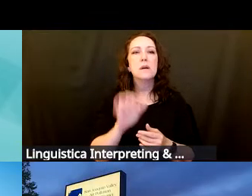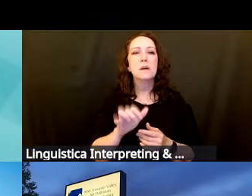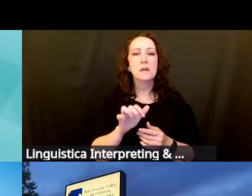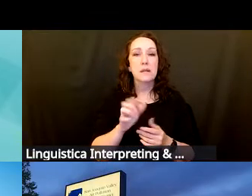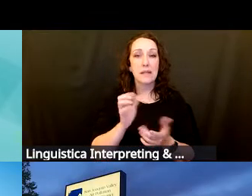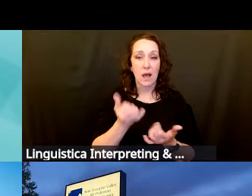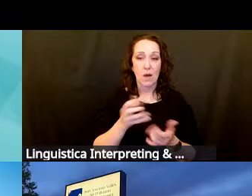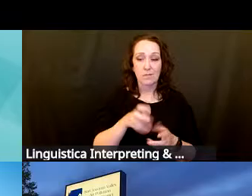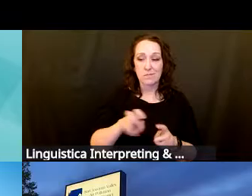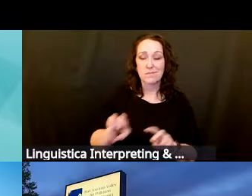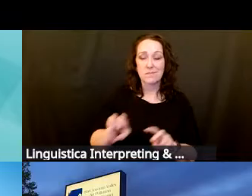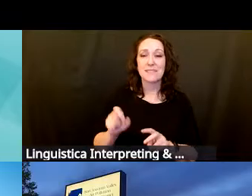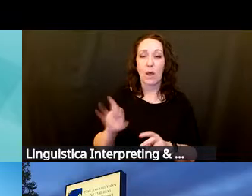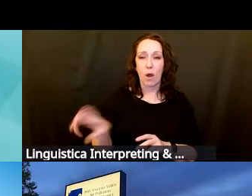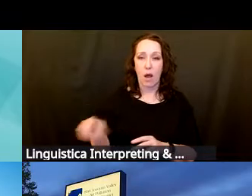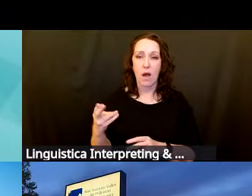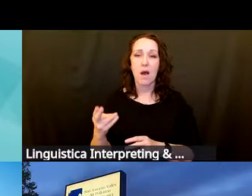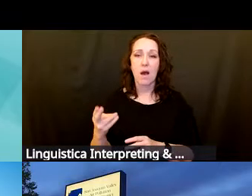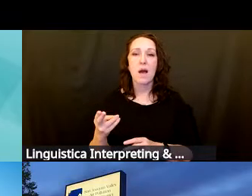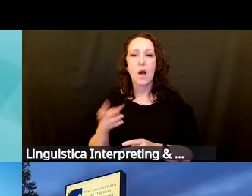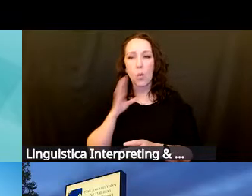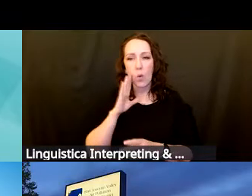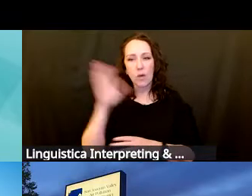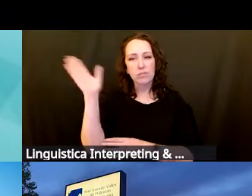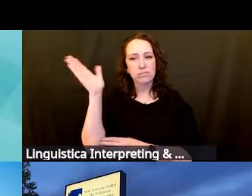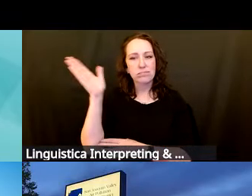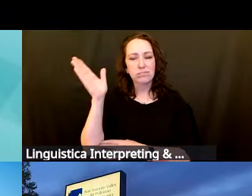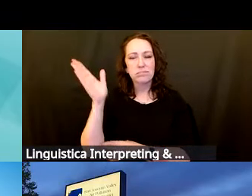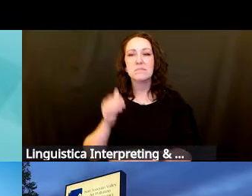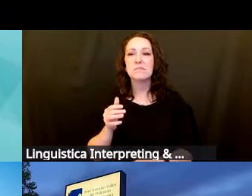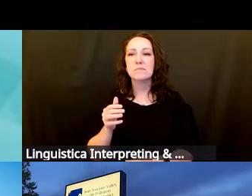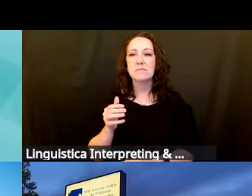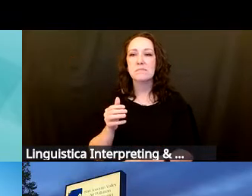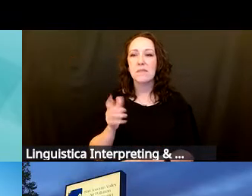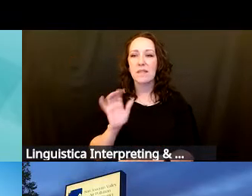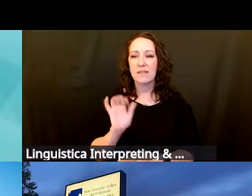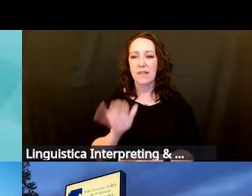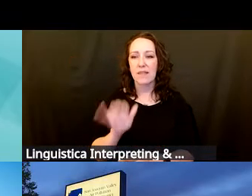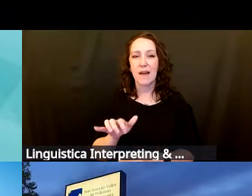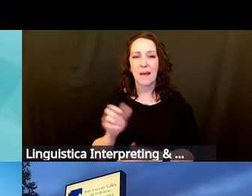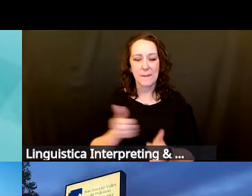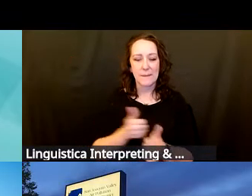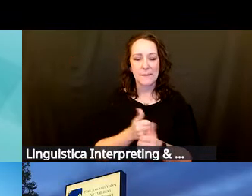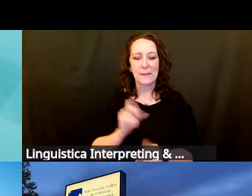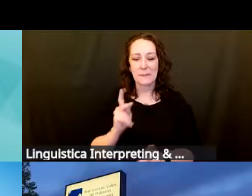pass it to Sarah, and she will be presenting on this update.